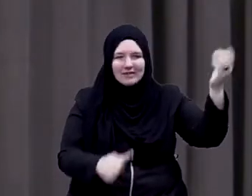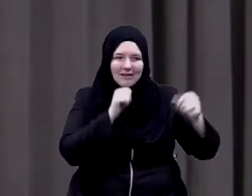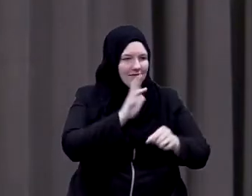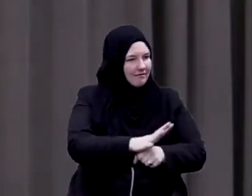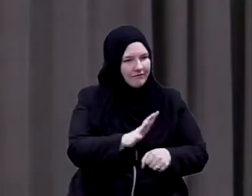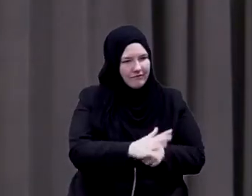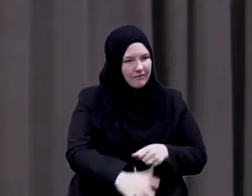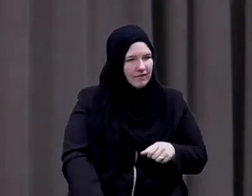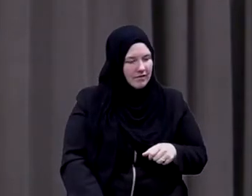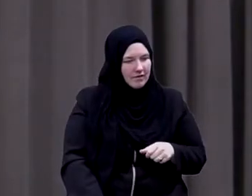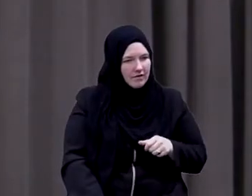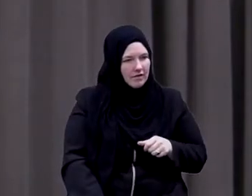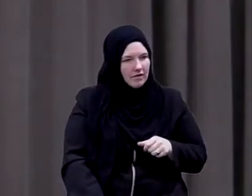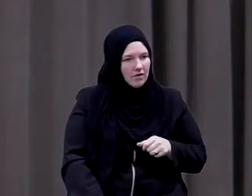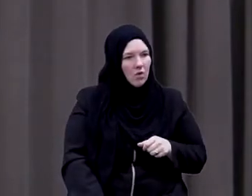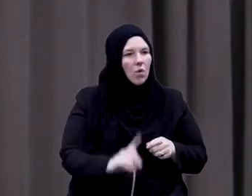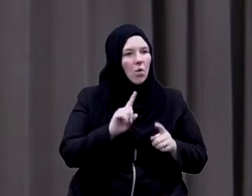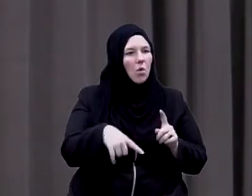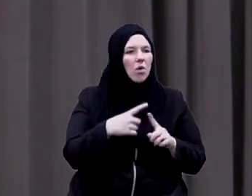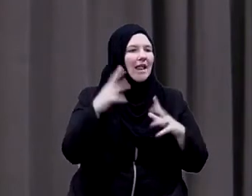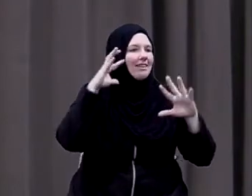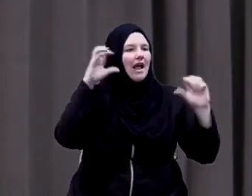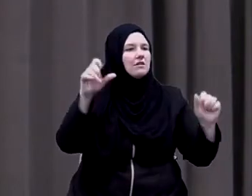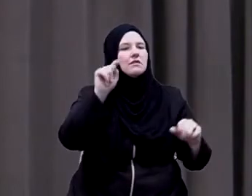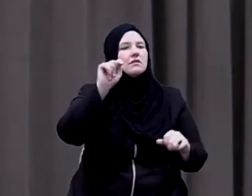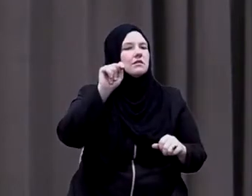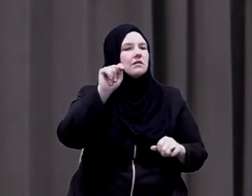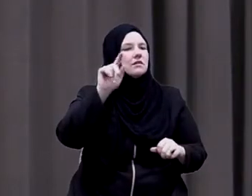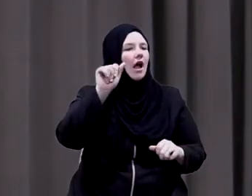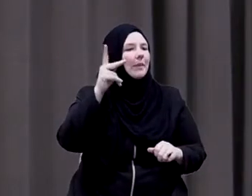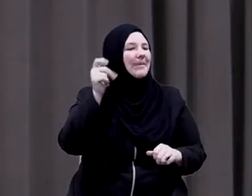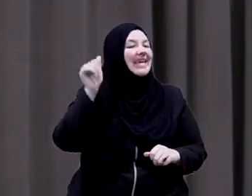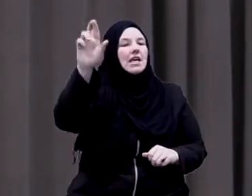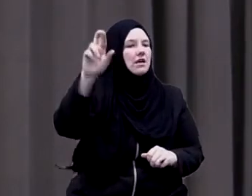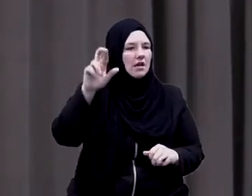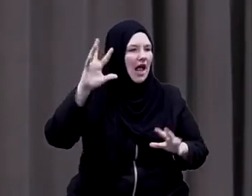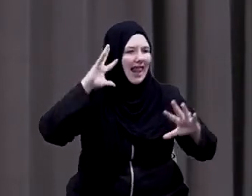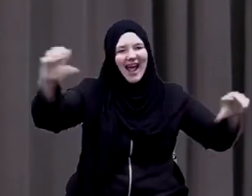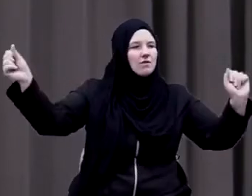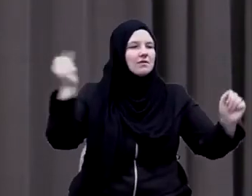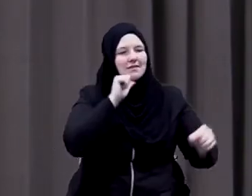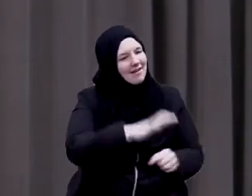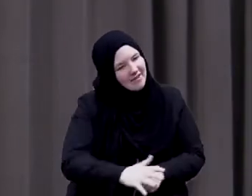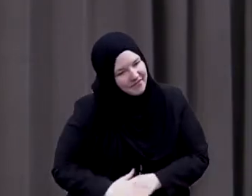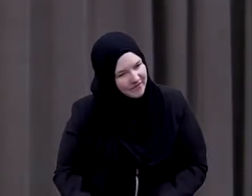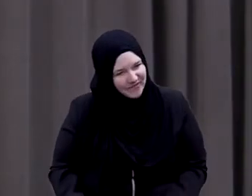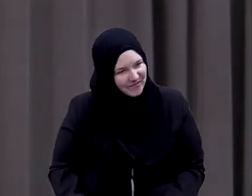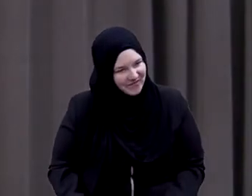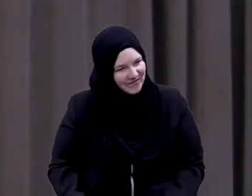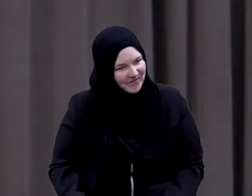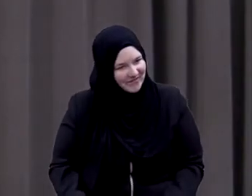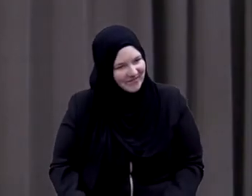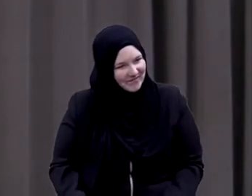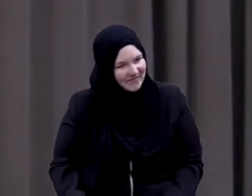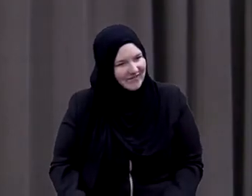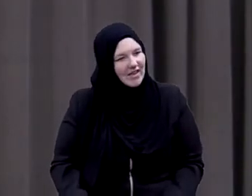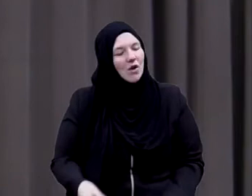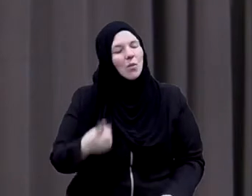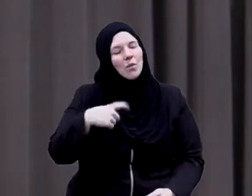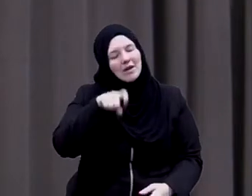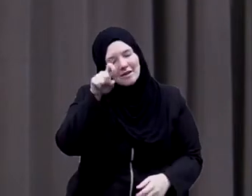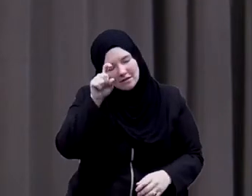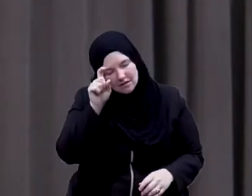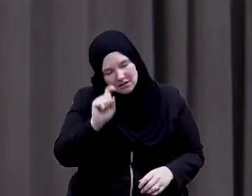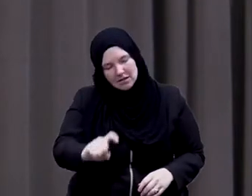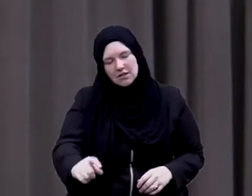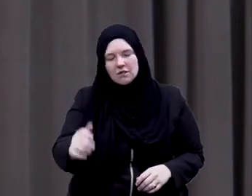or saying the loudest takbir in the world. This is not going to get us anywhere unless